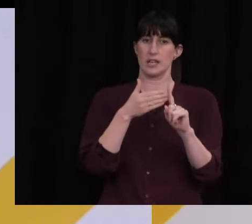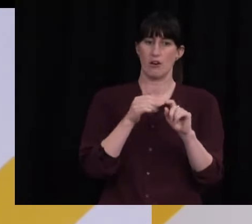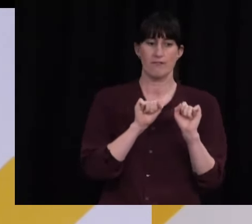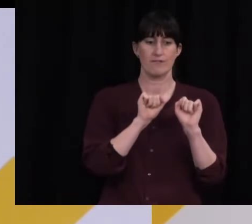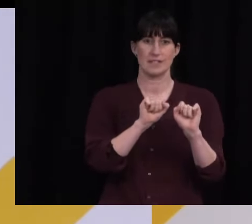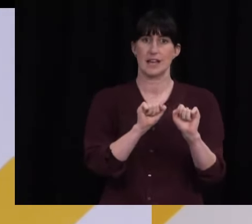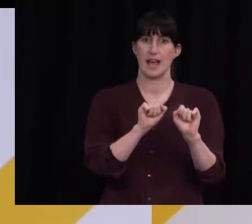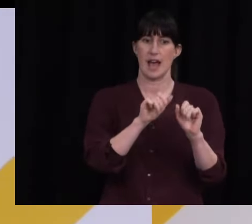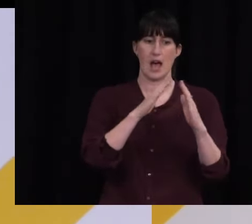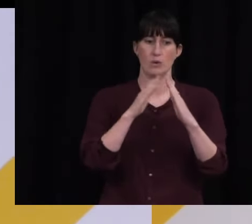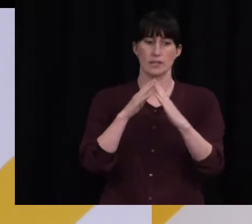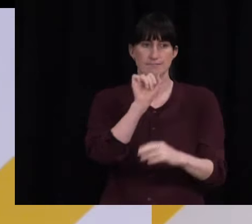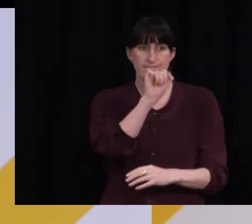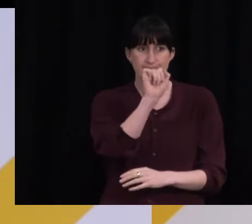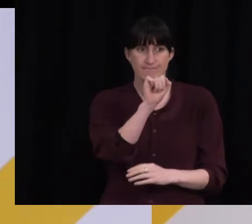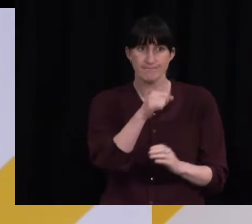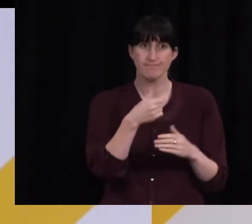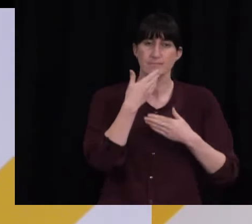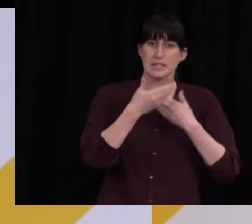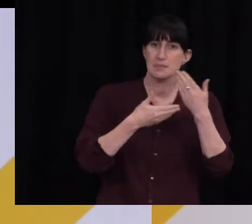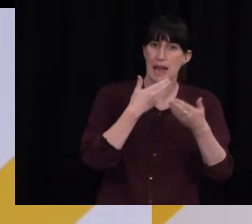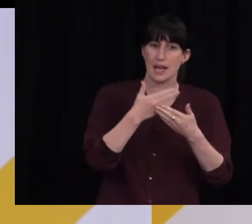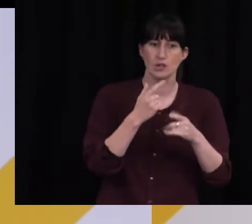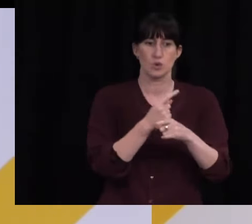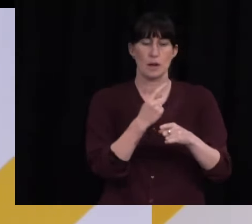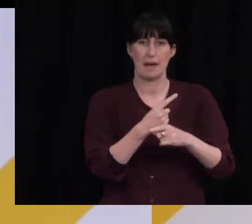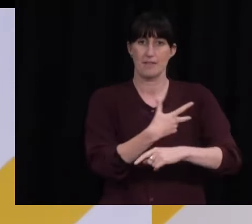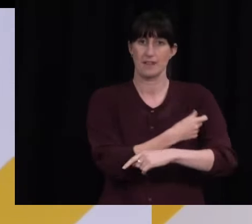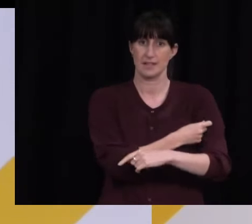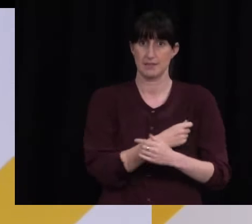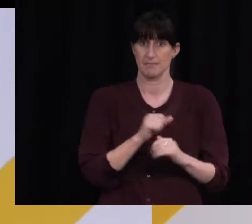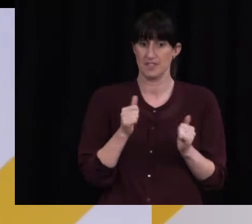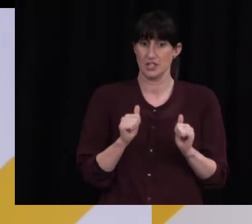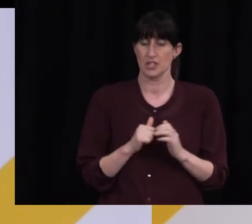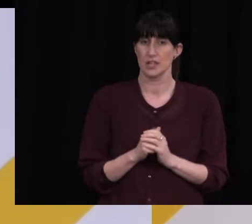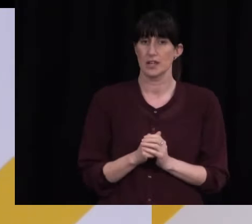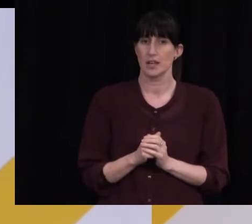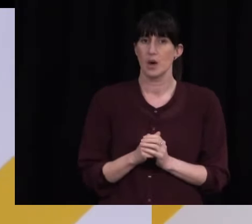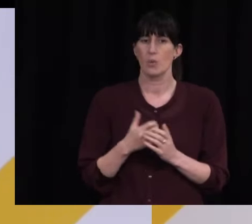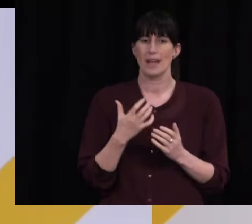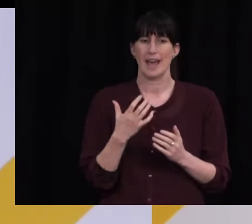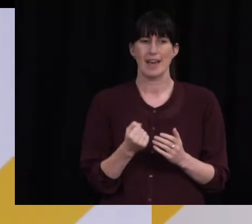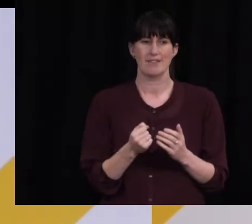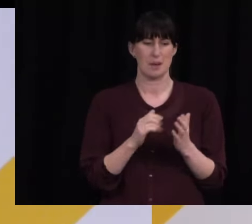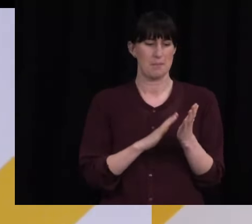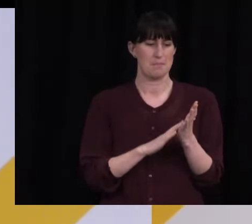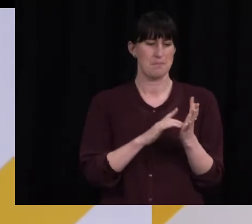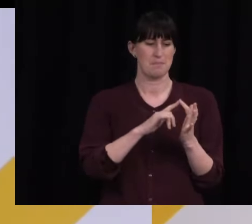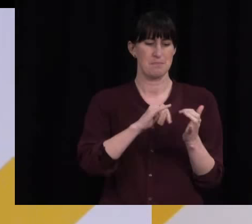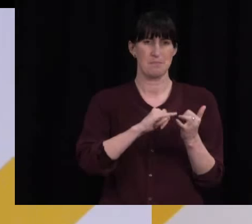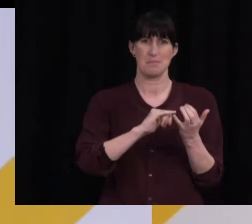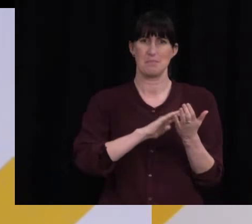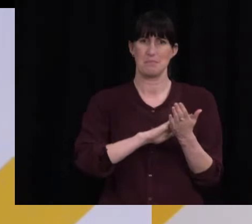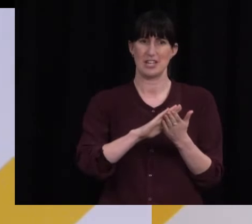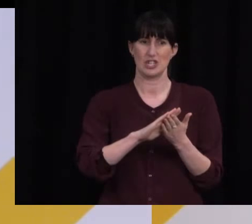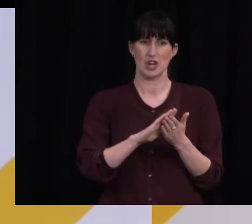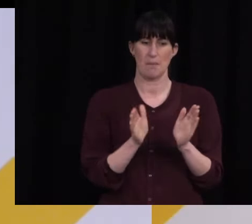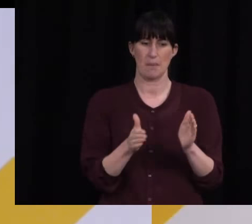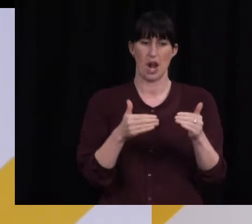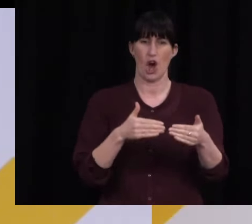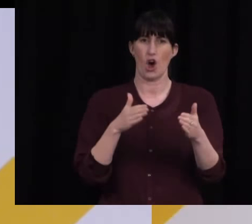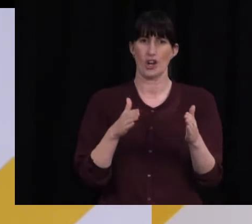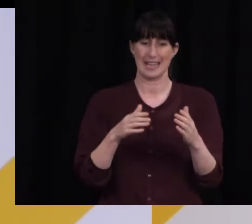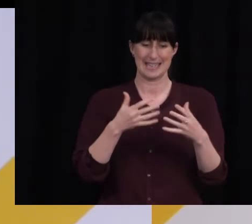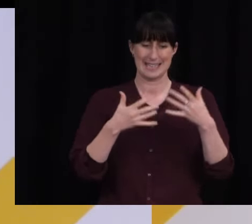have what we'd describe as mesh block data that enables us to see within suburbs areas where we have low vaccination